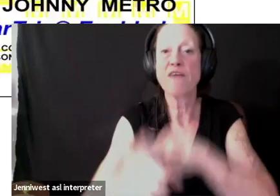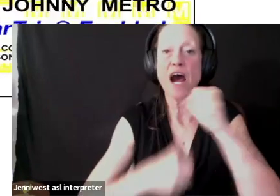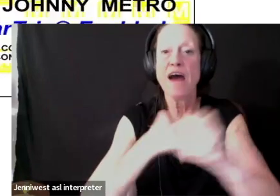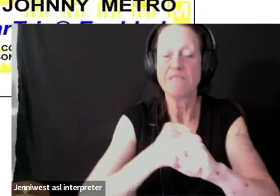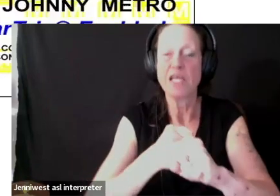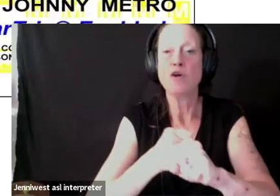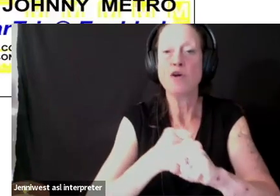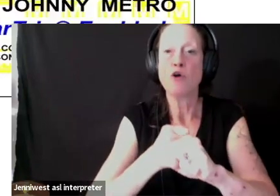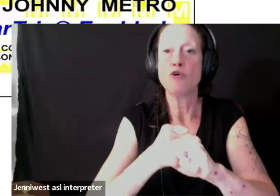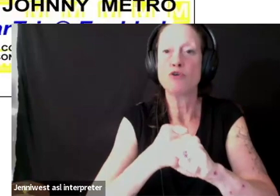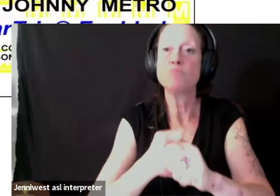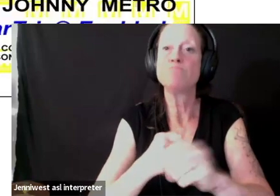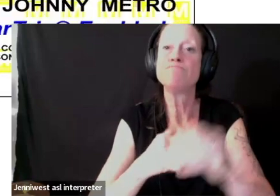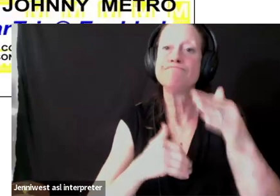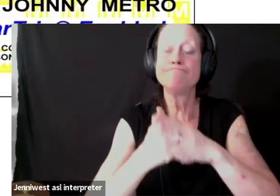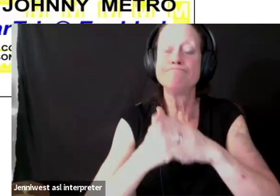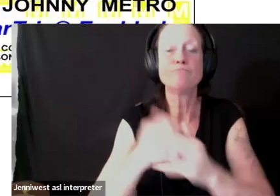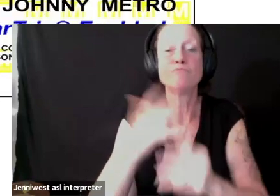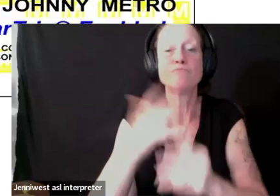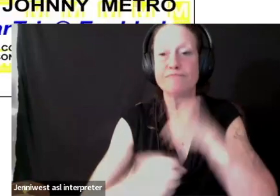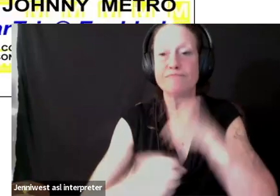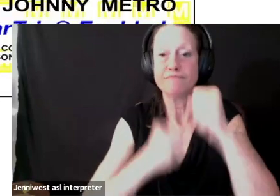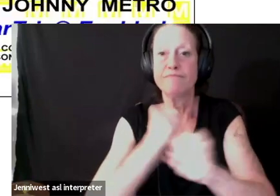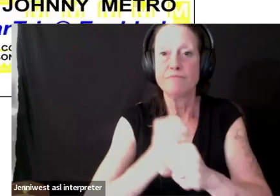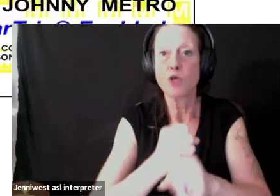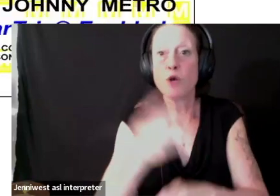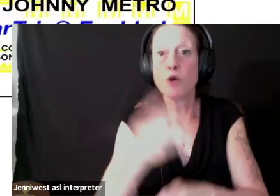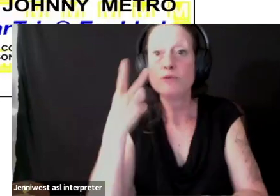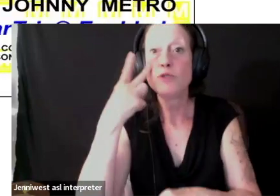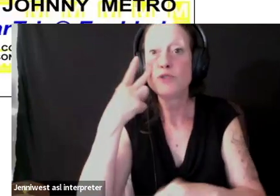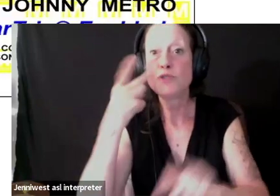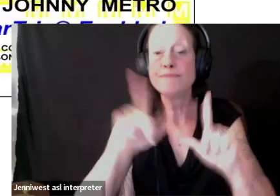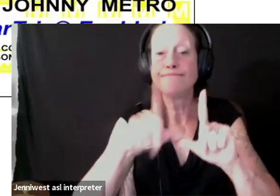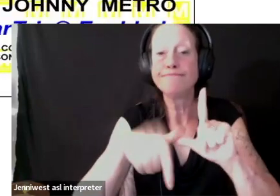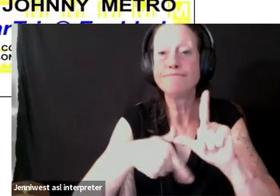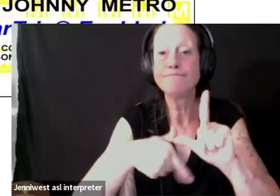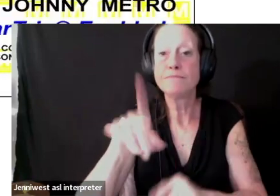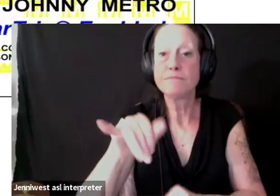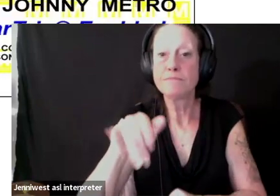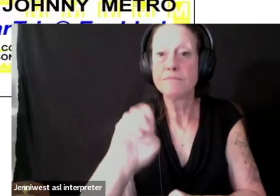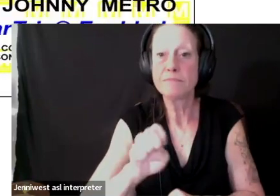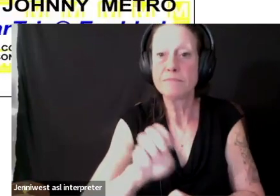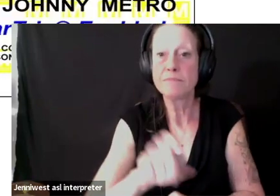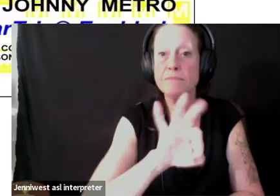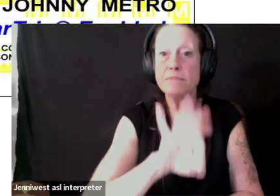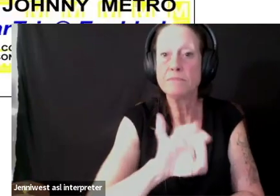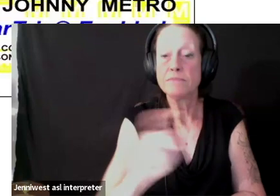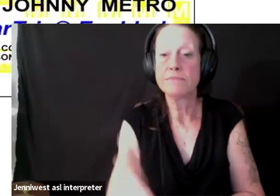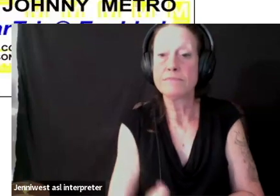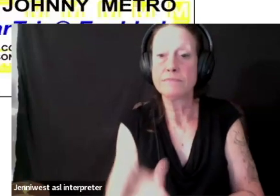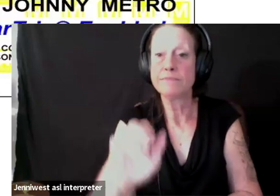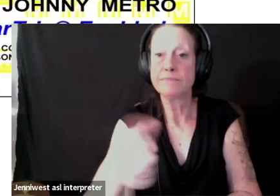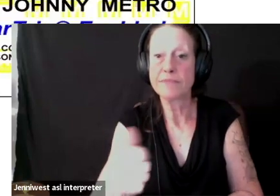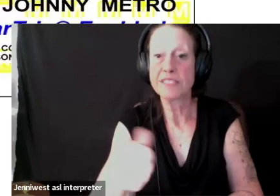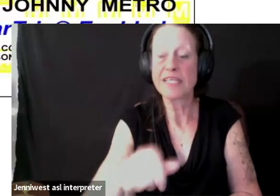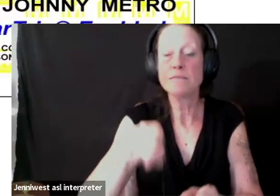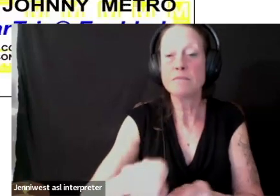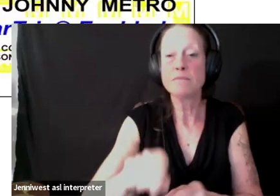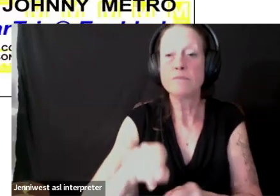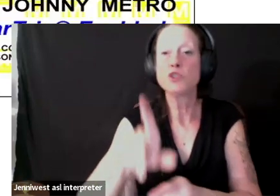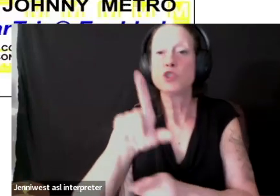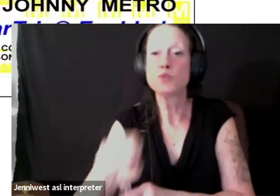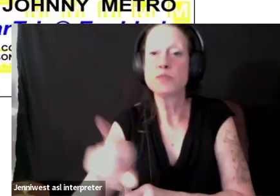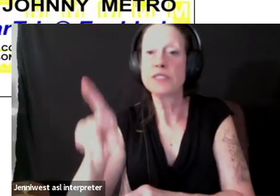the black border, but the red border still exists. These are the 2 different types of reduced fare cards. Basically,